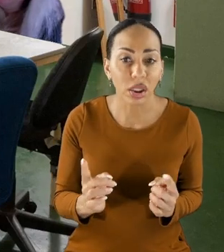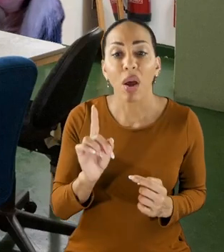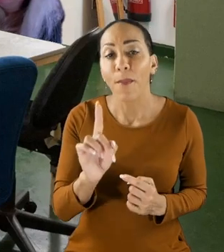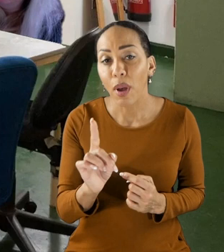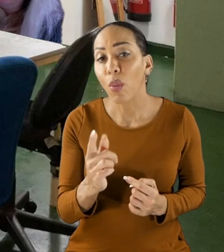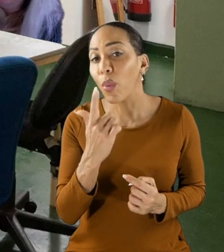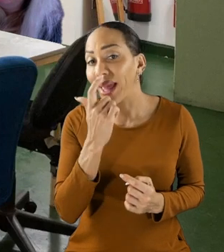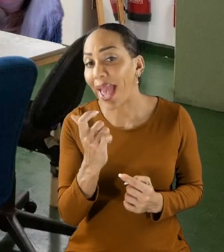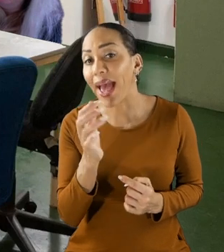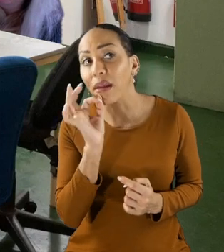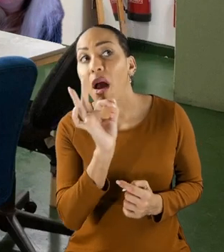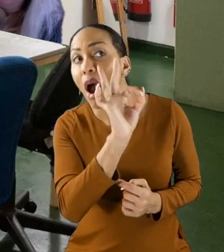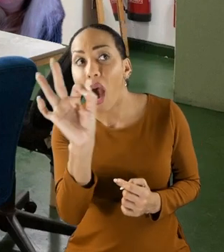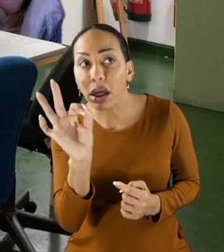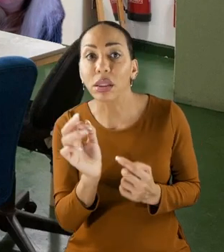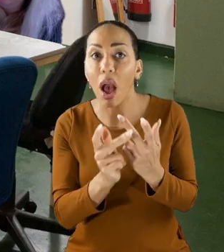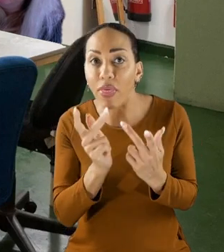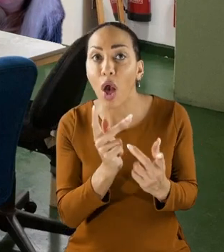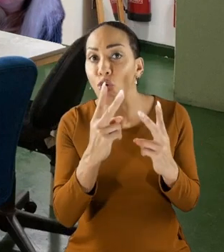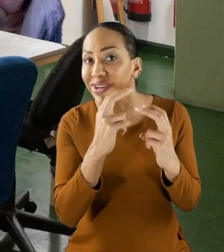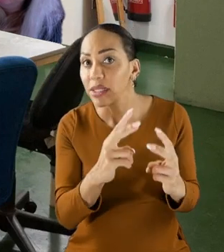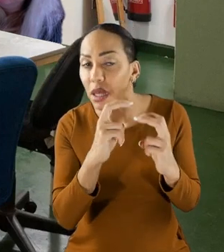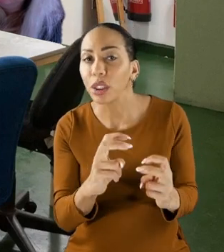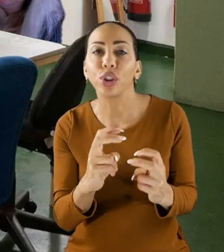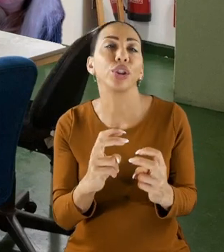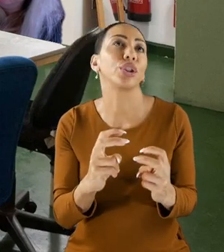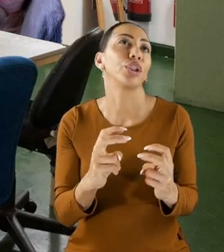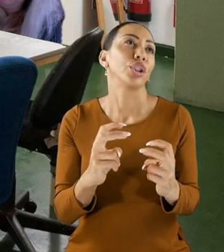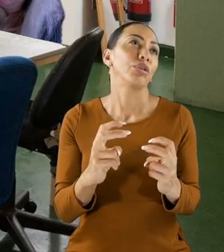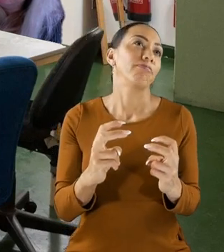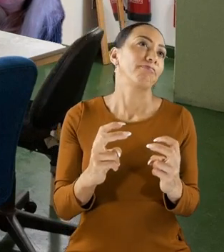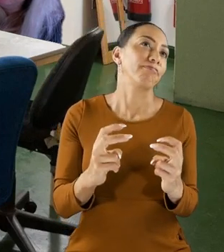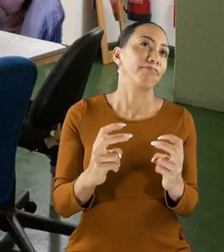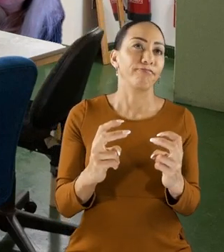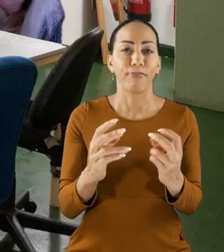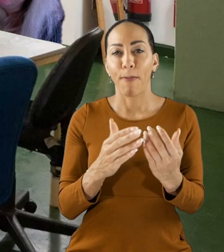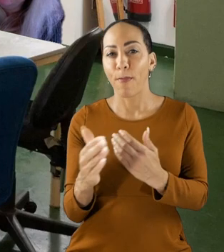pointers to where we need to make, where other researchers perhaps more